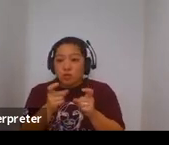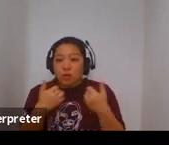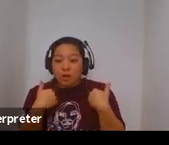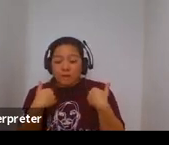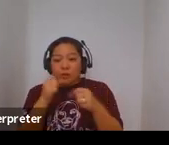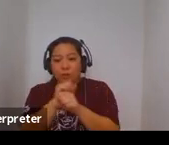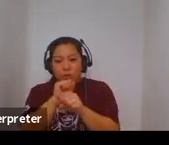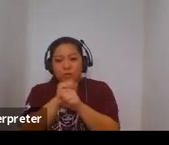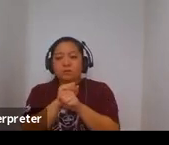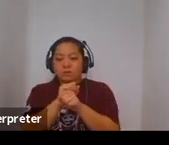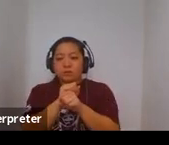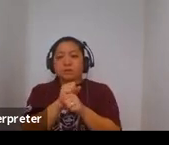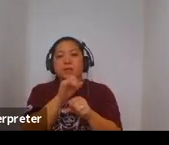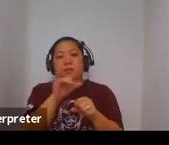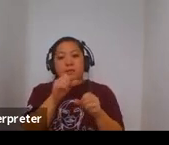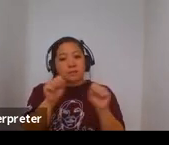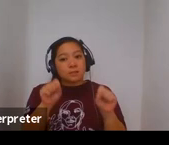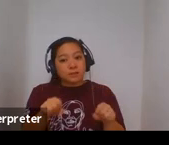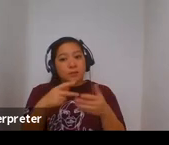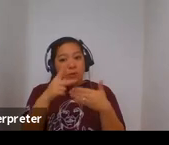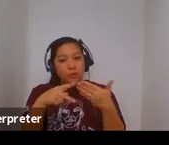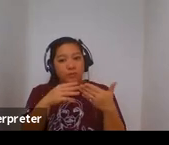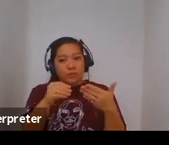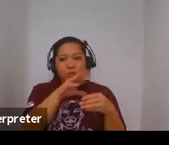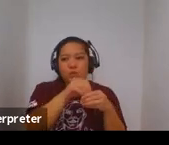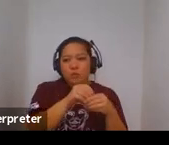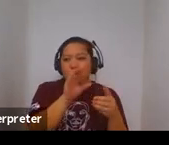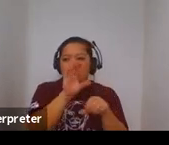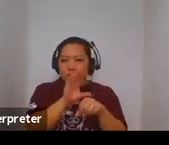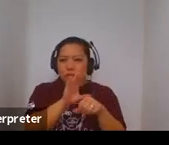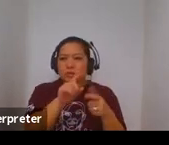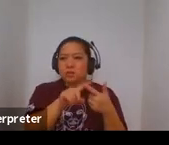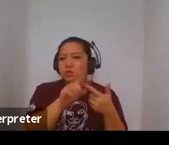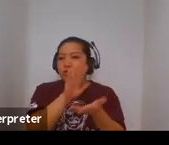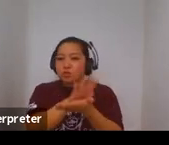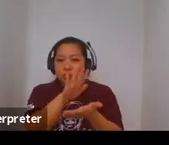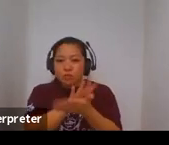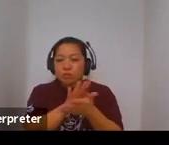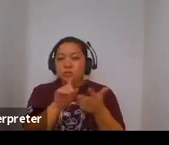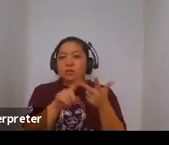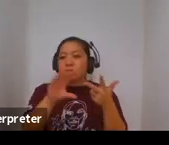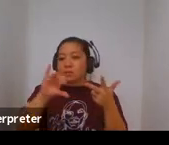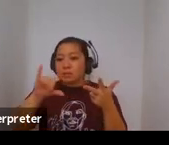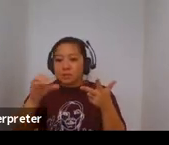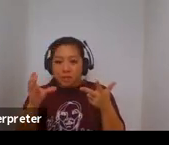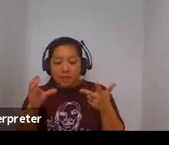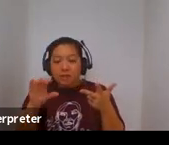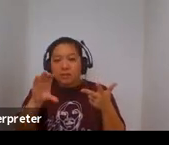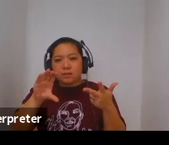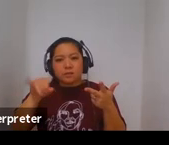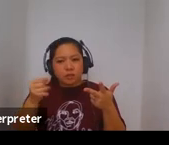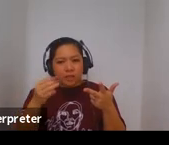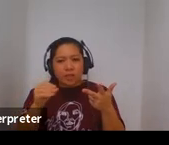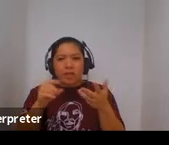worked in these systems, including churches, including schools, including criminal justice, including